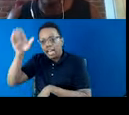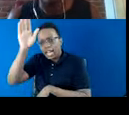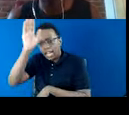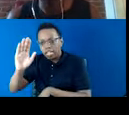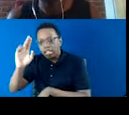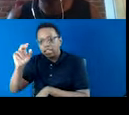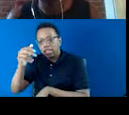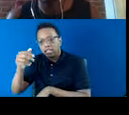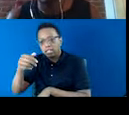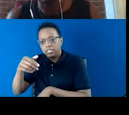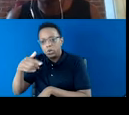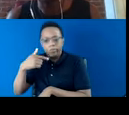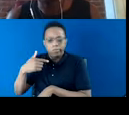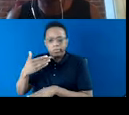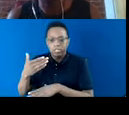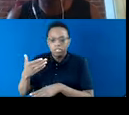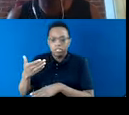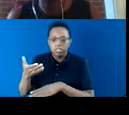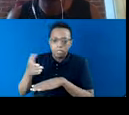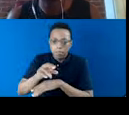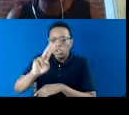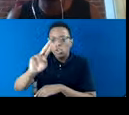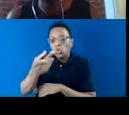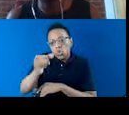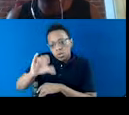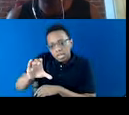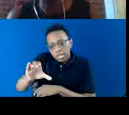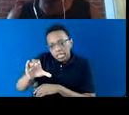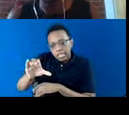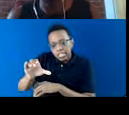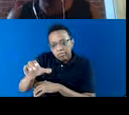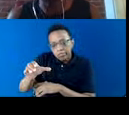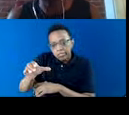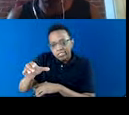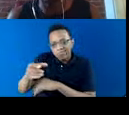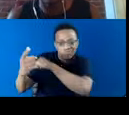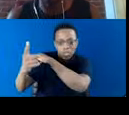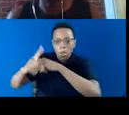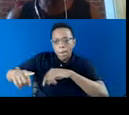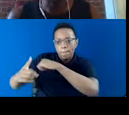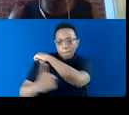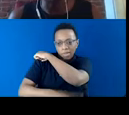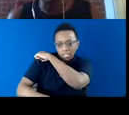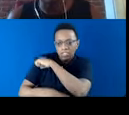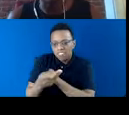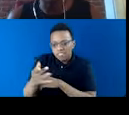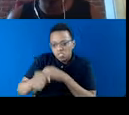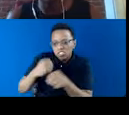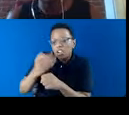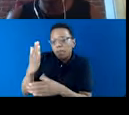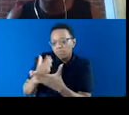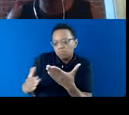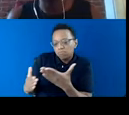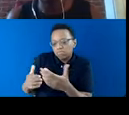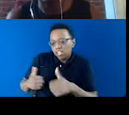deity to be a eunuch for a few years or a portion of his lifetime. And so